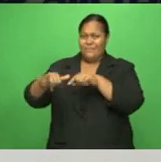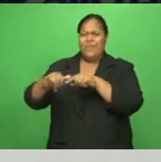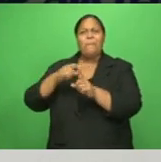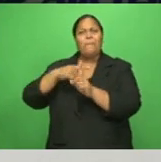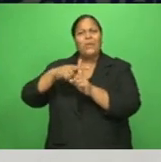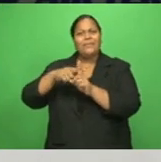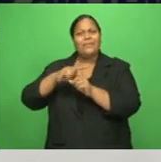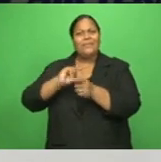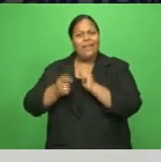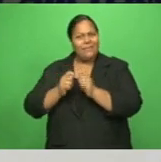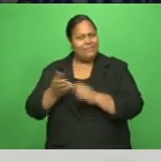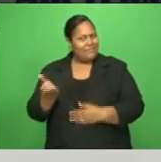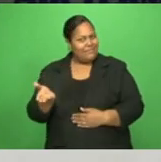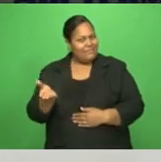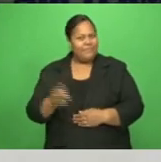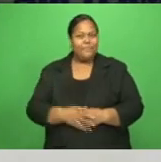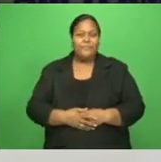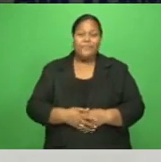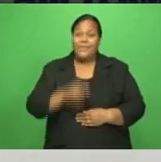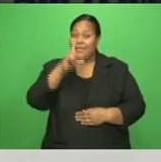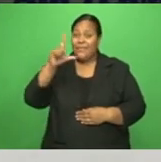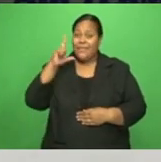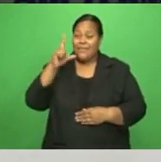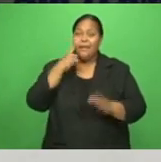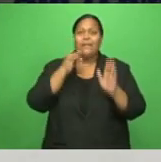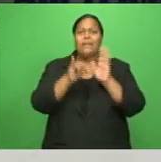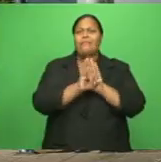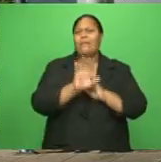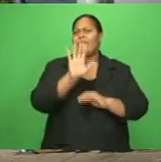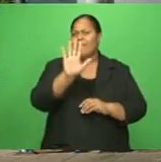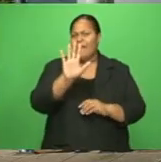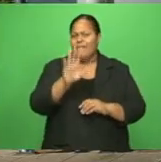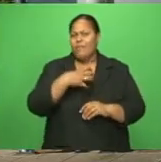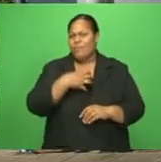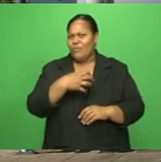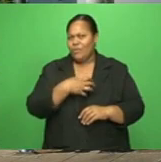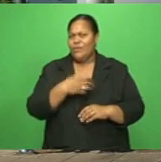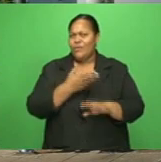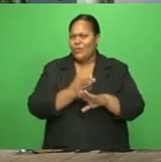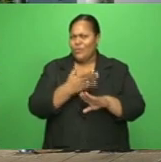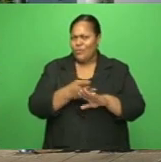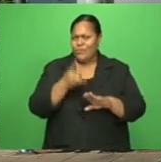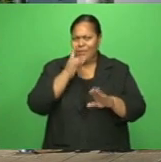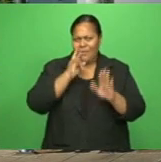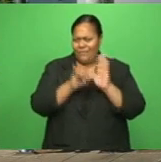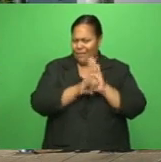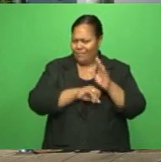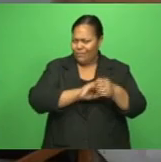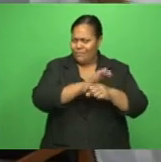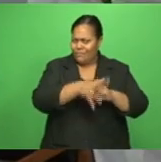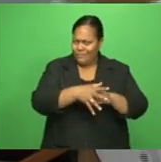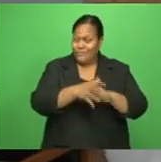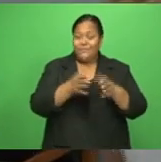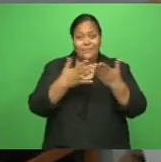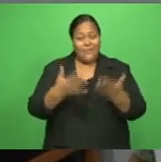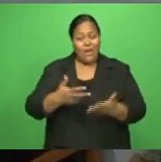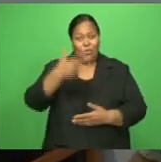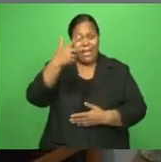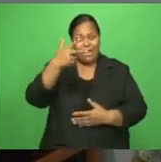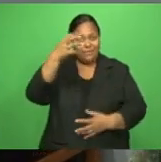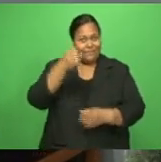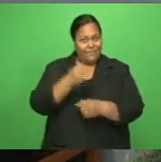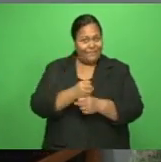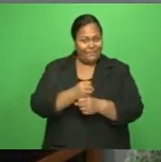Fiji yesterday recorded 5 more border quarantine cases, bringing our total active COVID-19 cases to 8. The 5 new